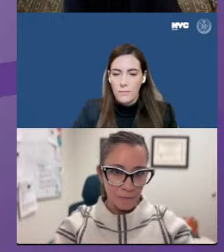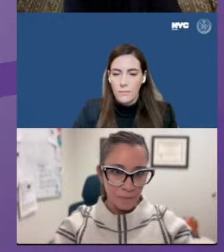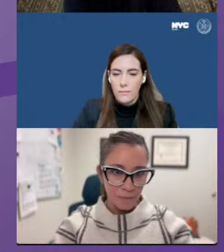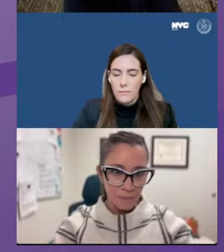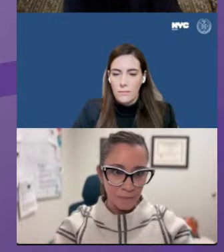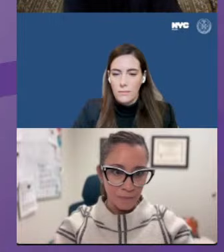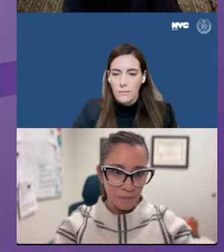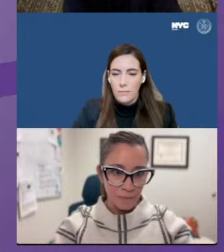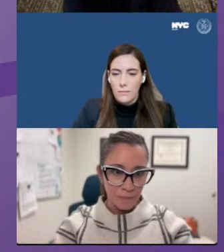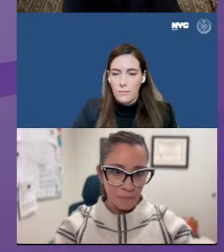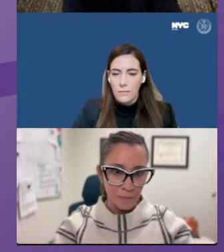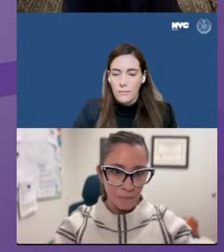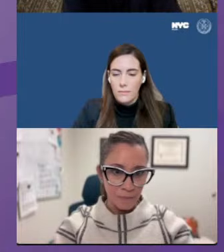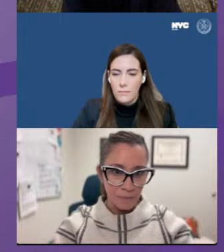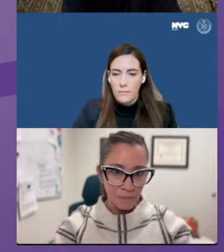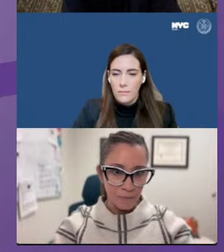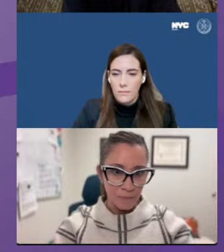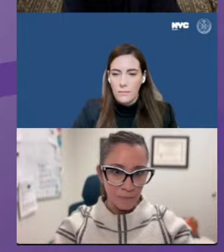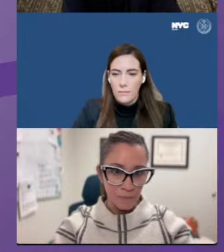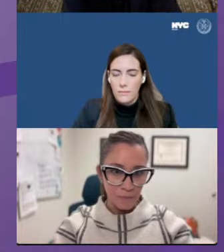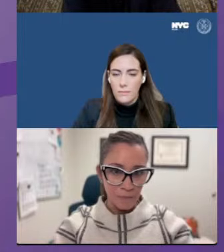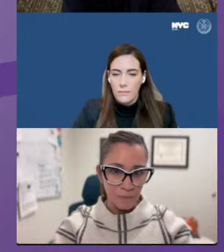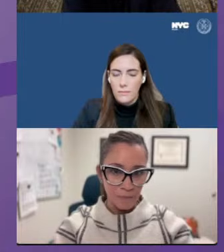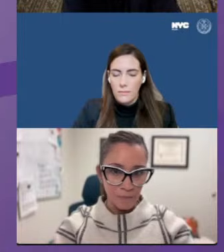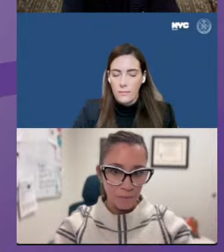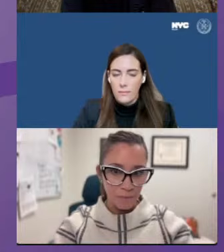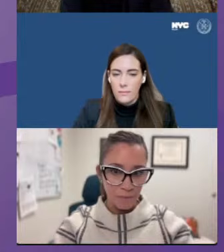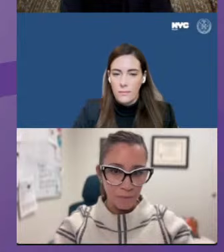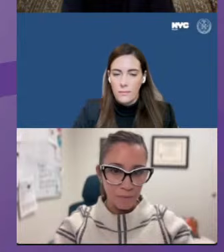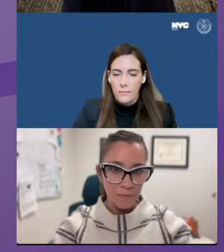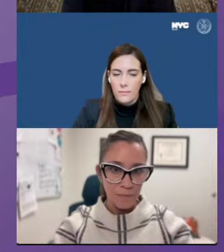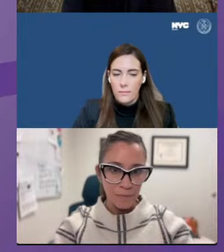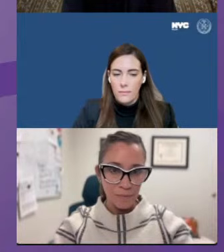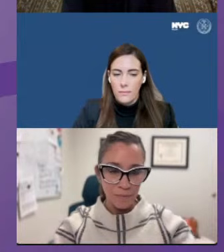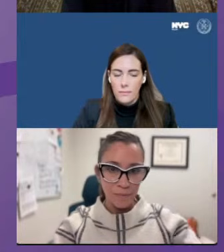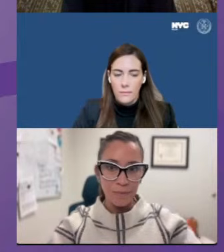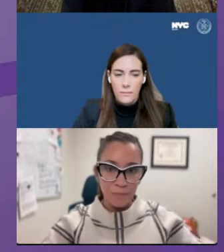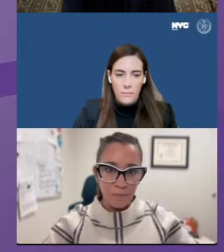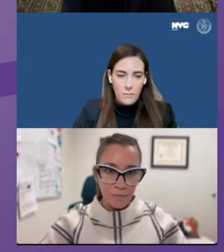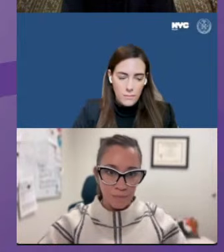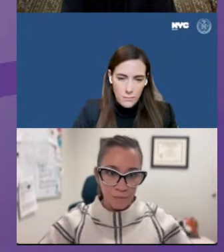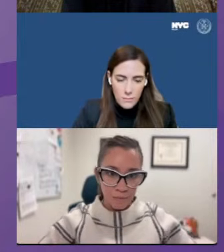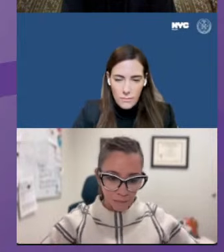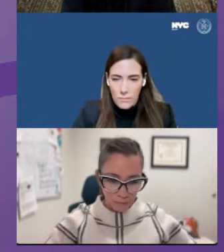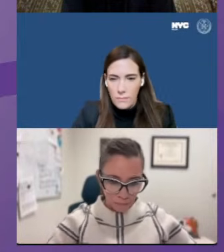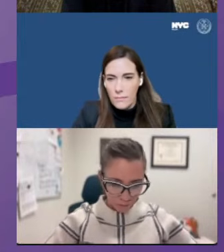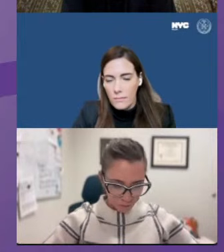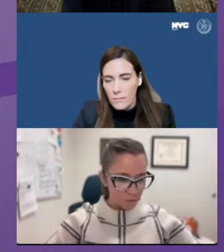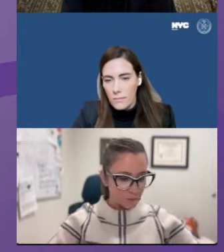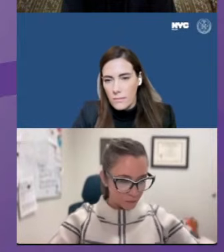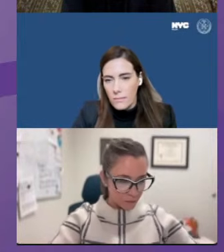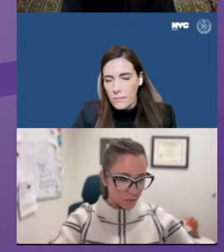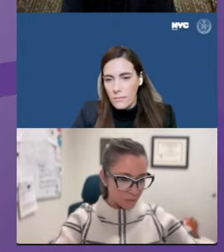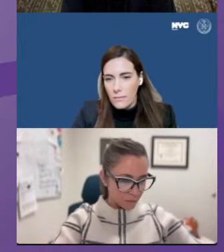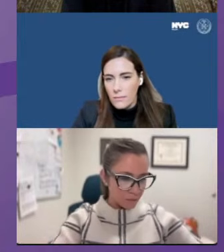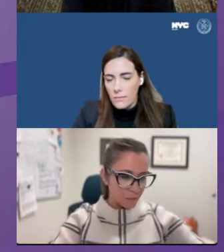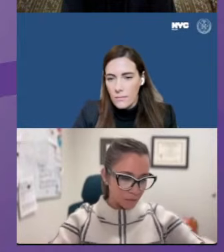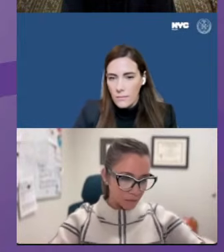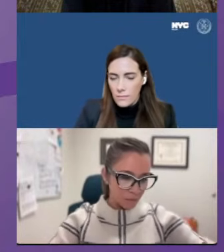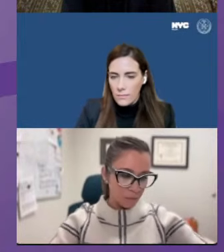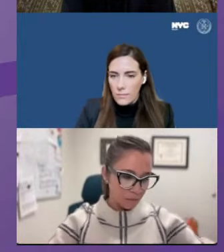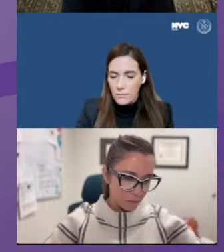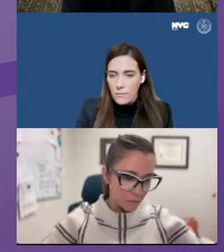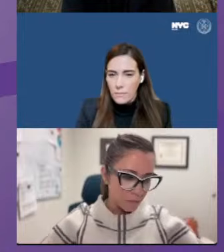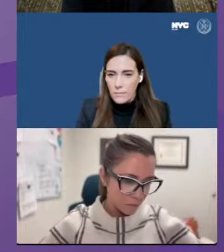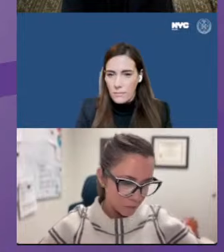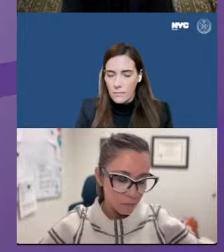been discussed before, there is not a lot of mechanistic proven treatments for long COVID or